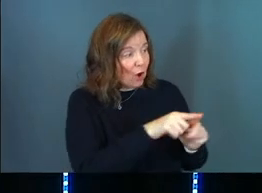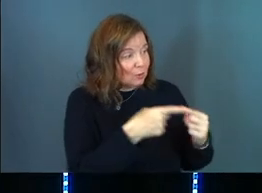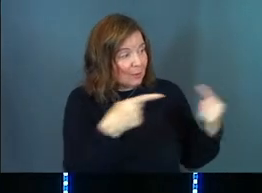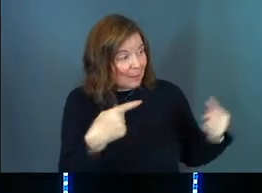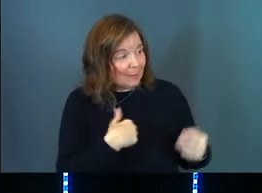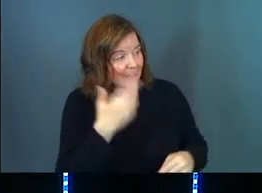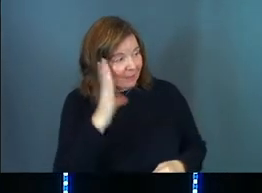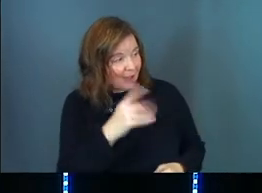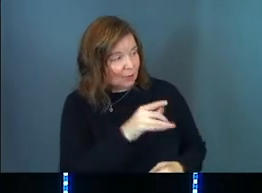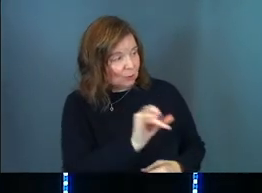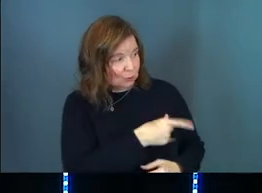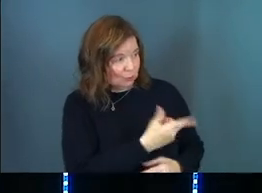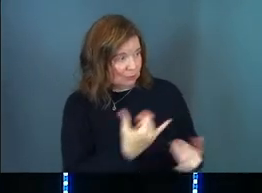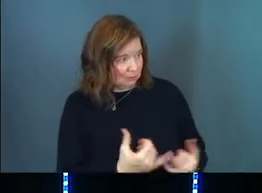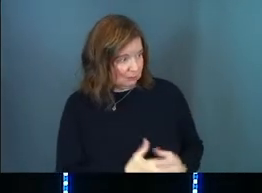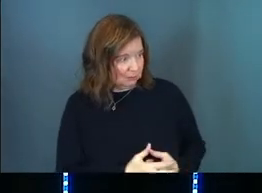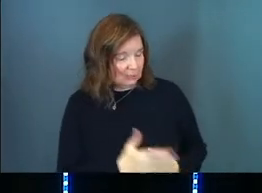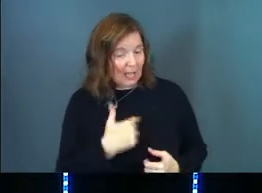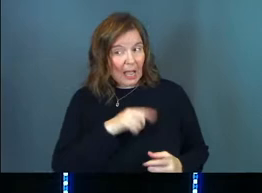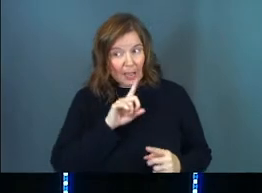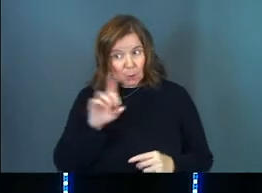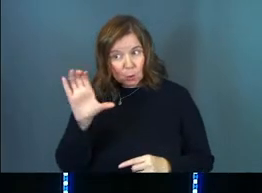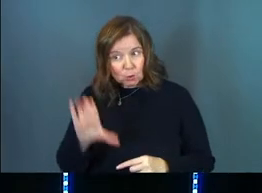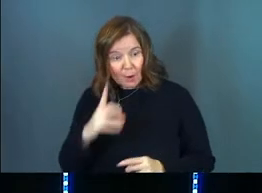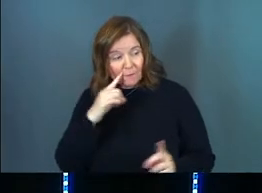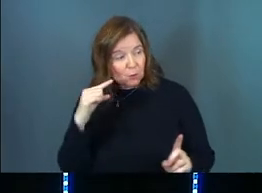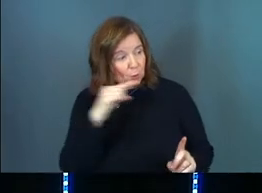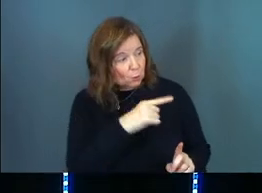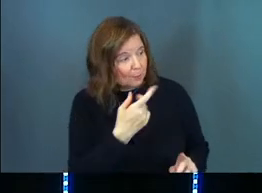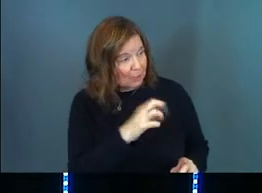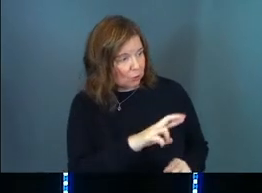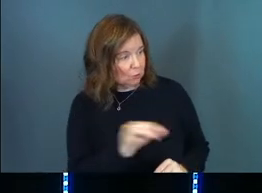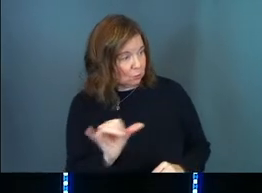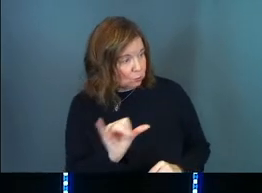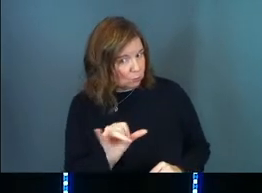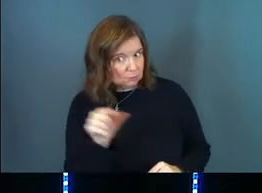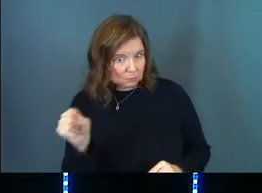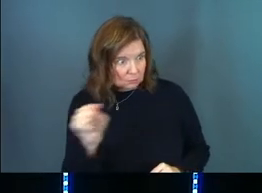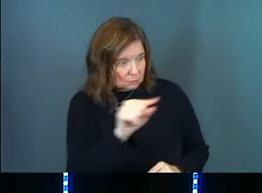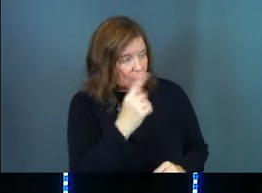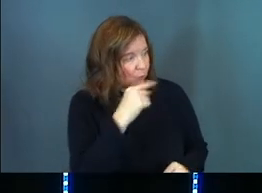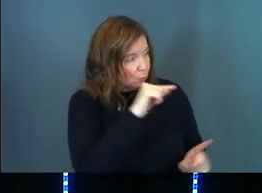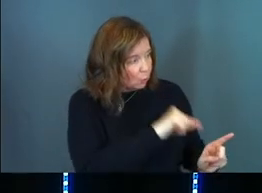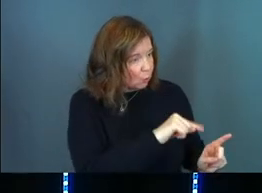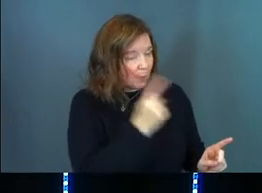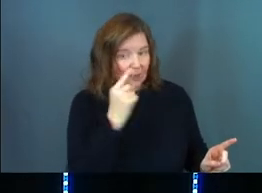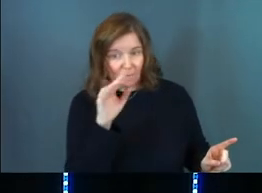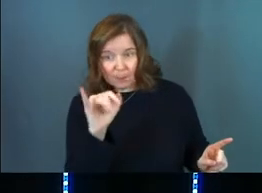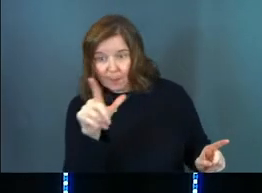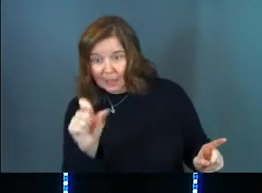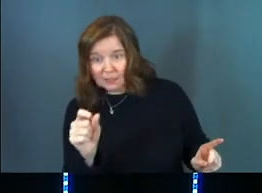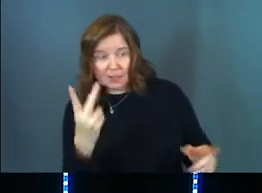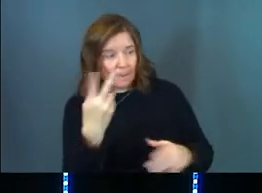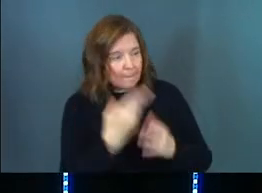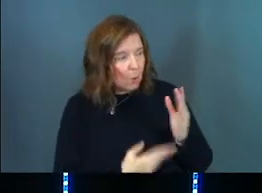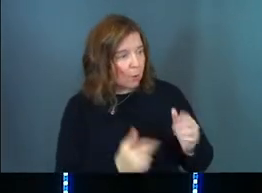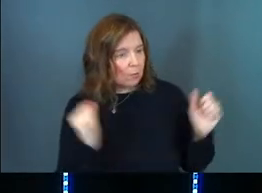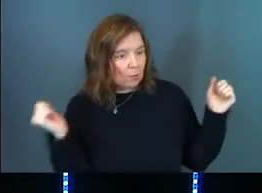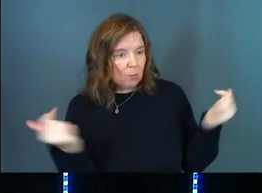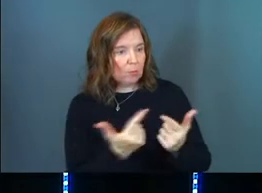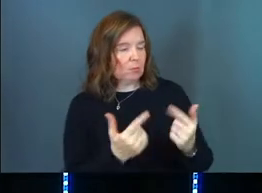also the enemy of God. I'm going to the cross for you, Peter. I'm going to the cross for you and for Malchus, both